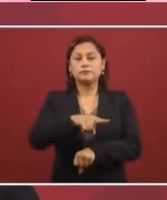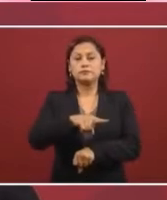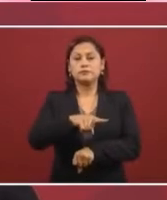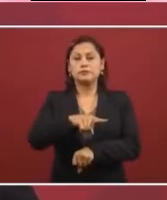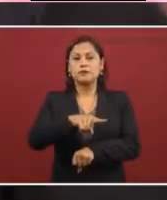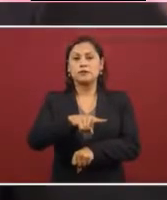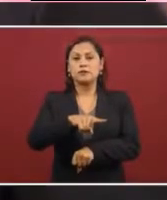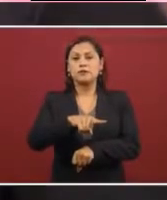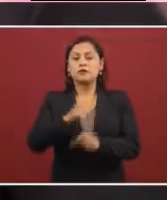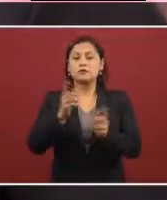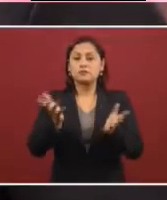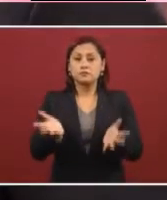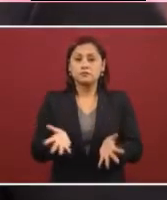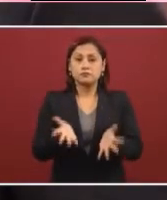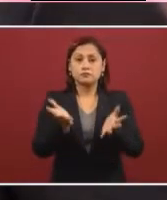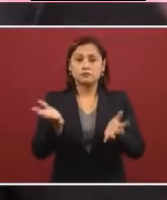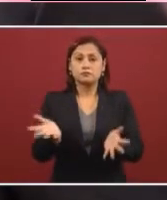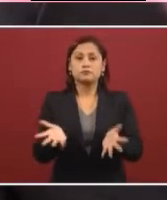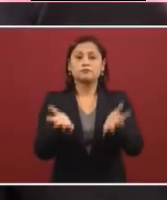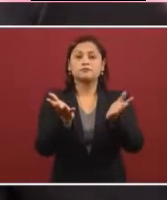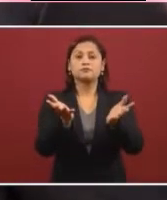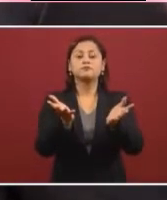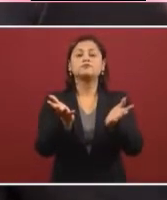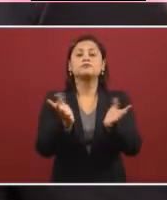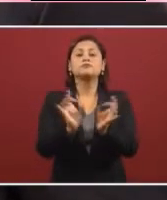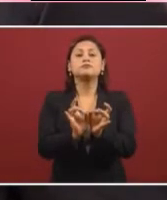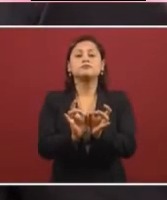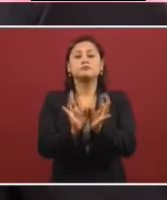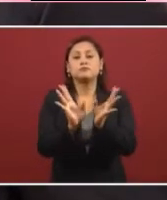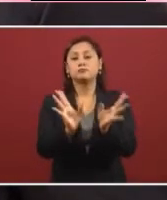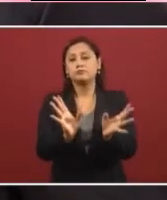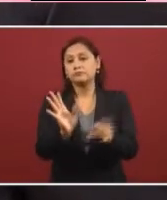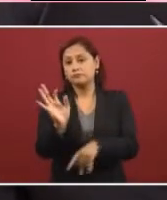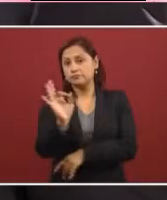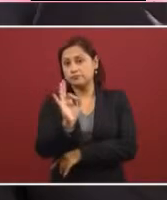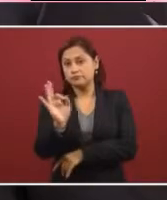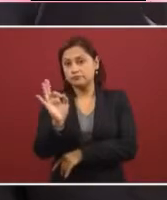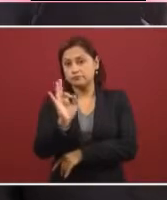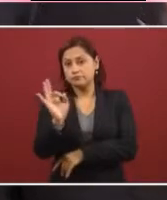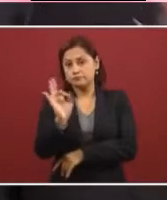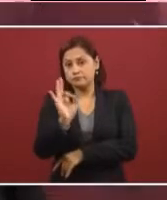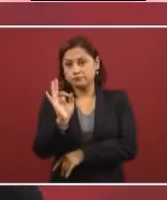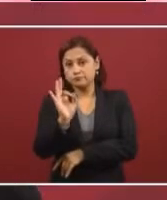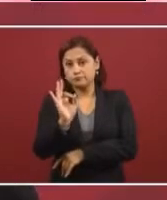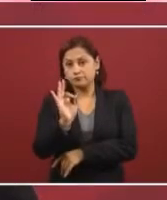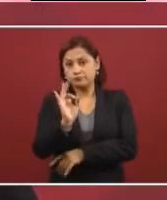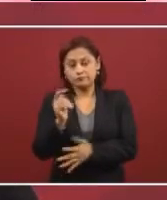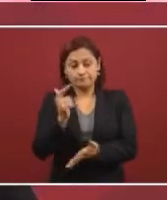now, they have a possible